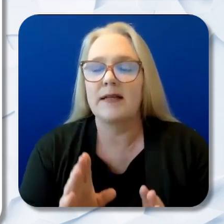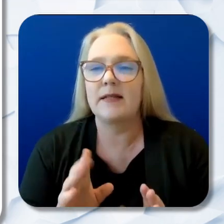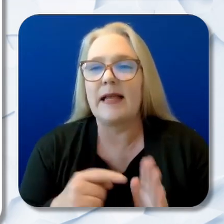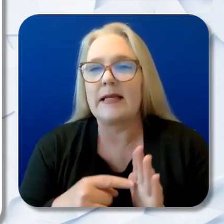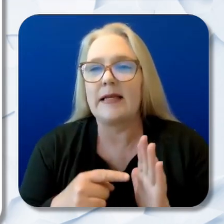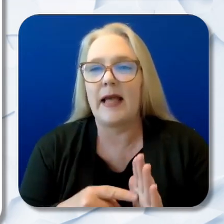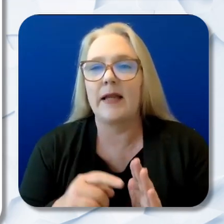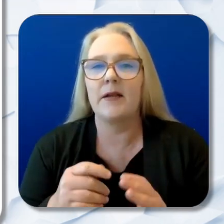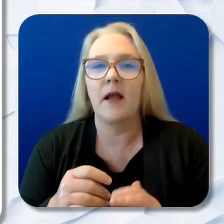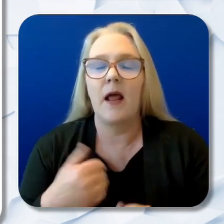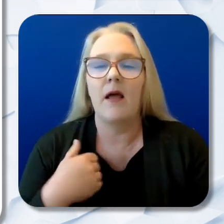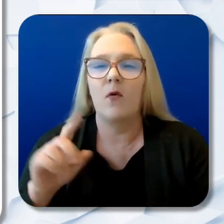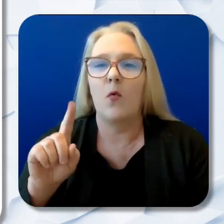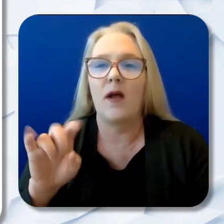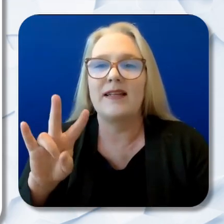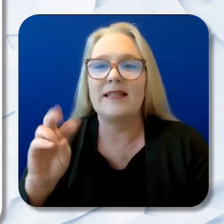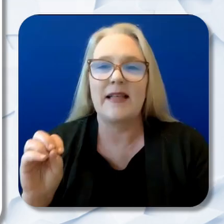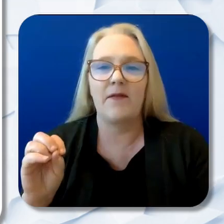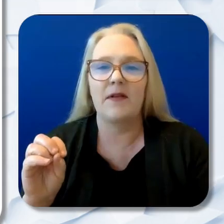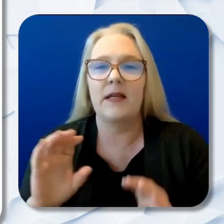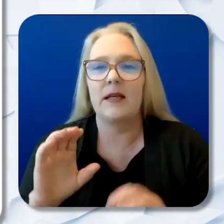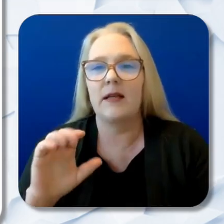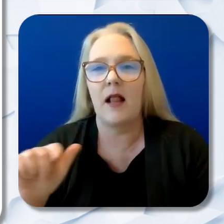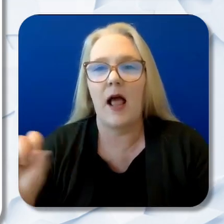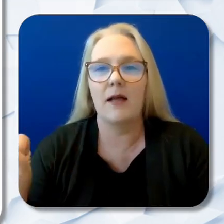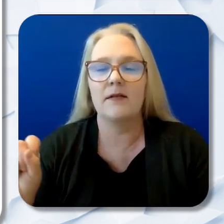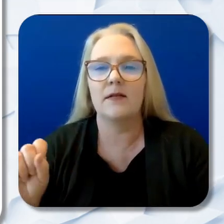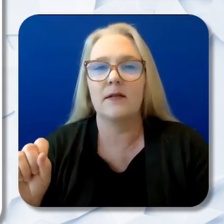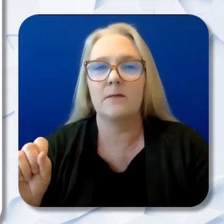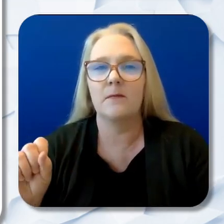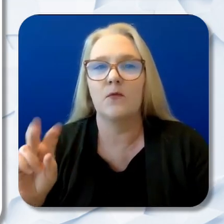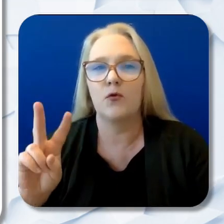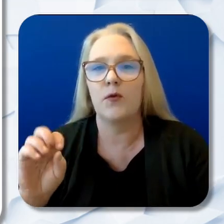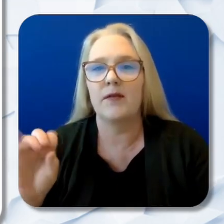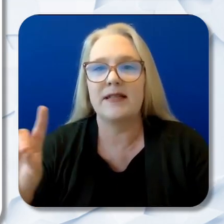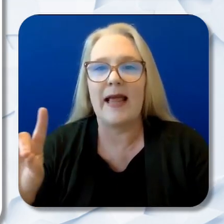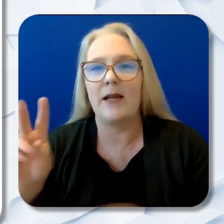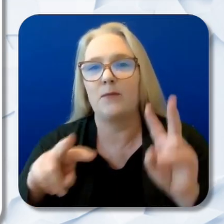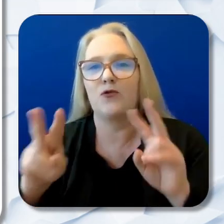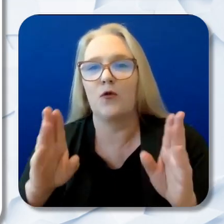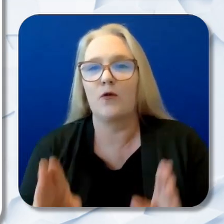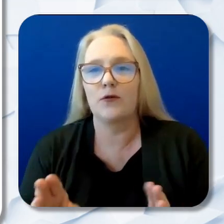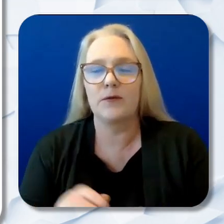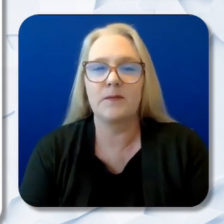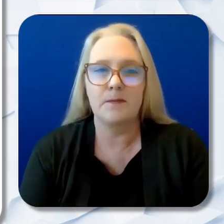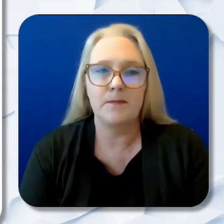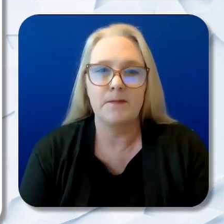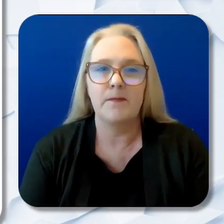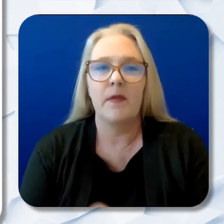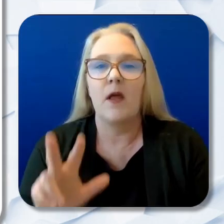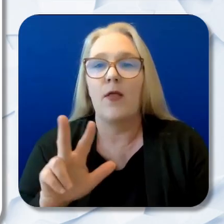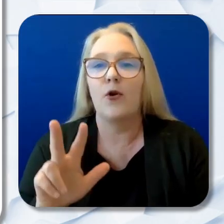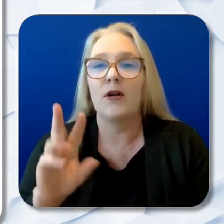there were 170 class 2008 observers. There are